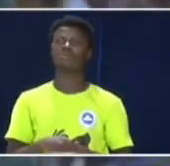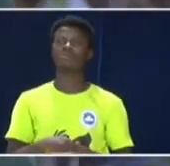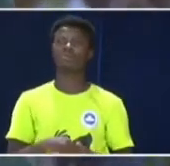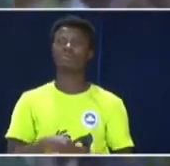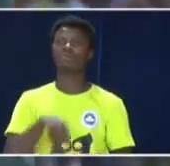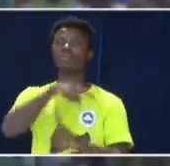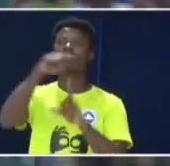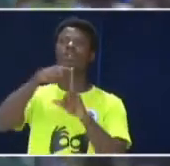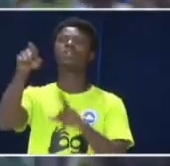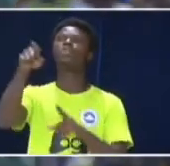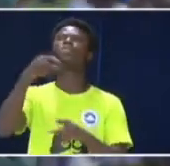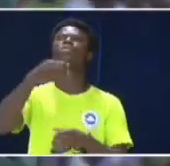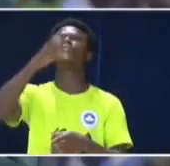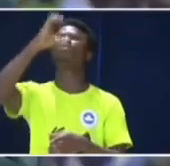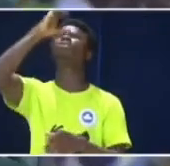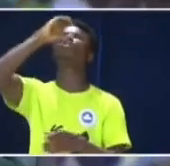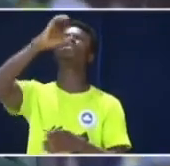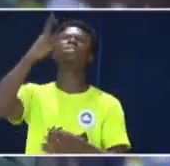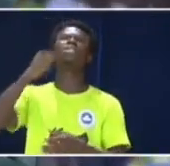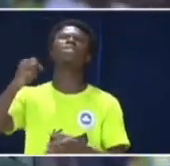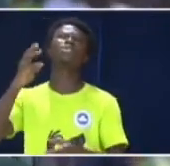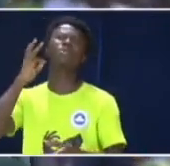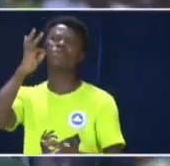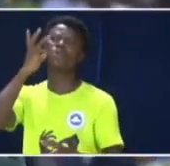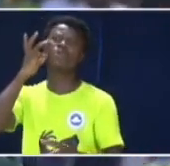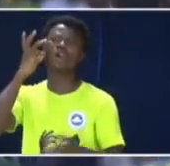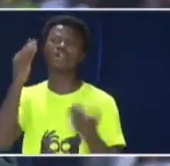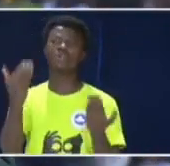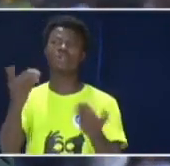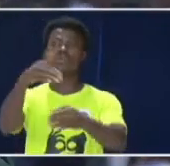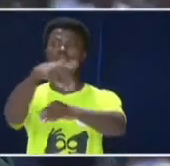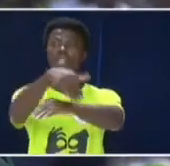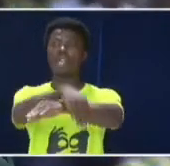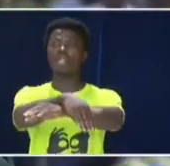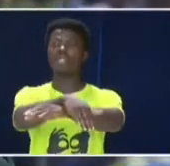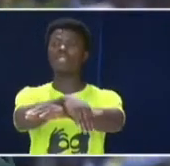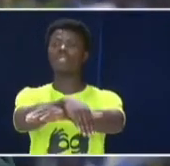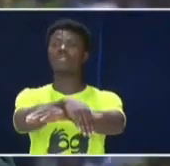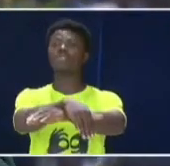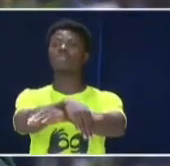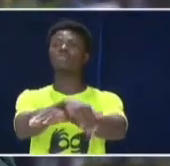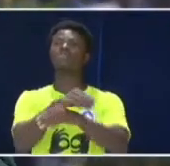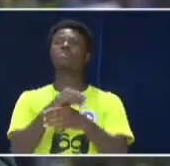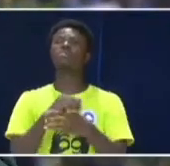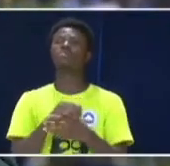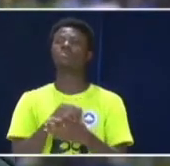When you drink the wine tonight, your